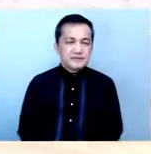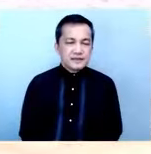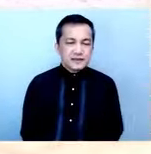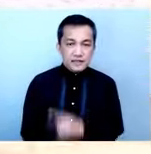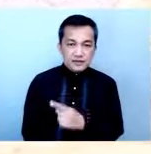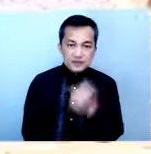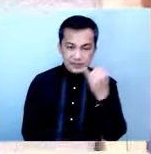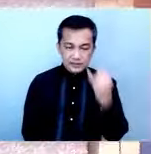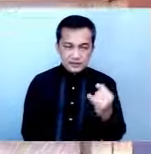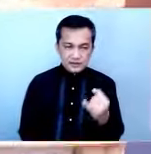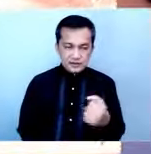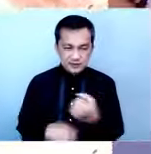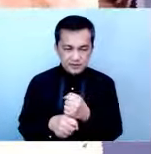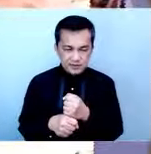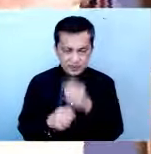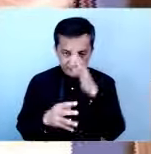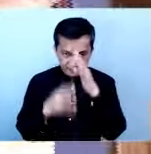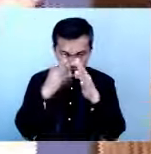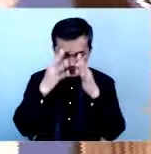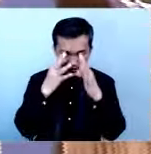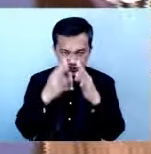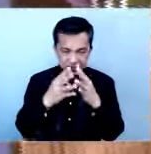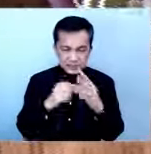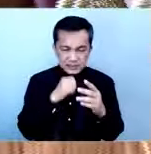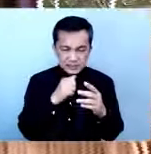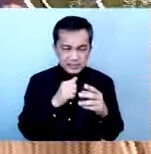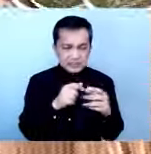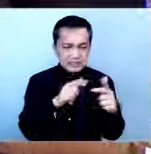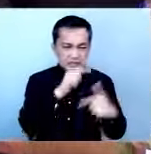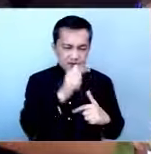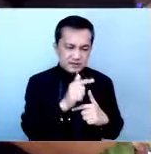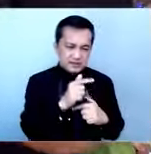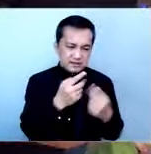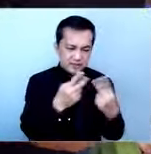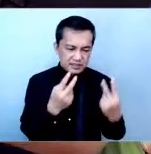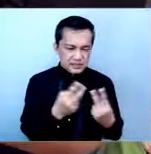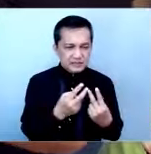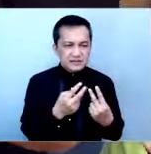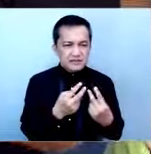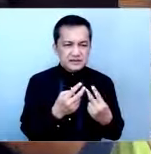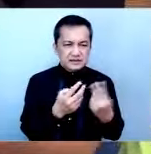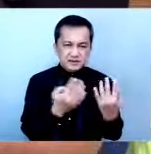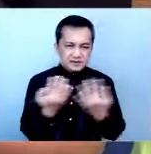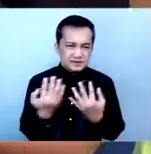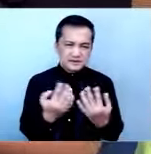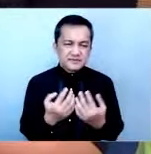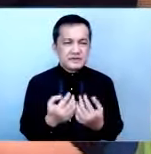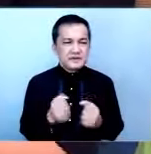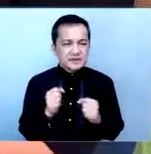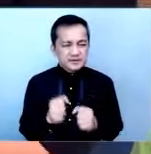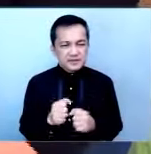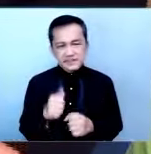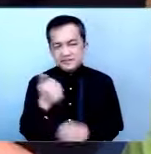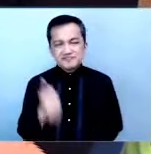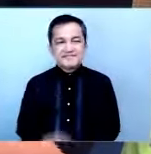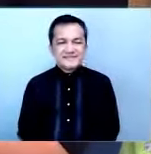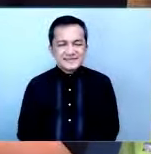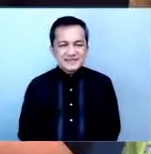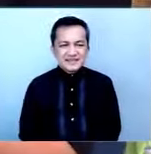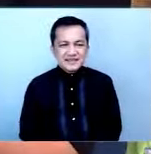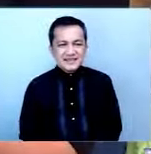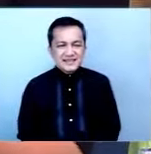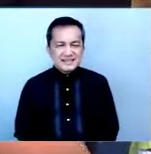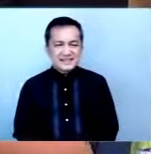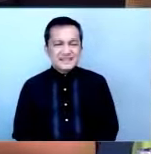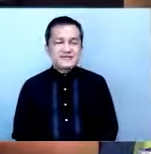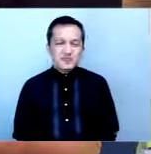namin. Tapos we make it creative. Then, hindi siya restricted to Valentine's Day, pwedeng birthday. Pwedeng Chinese New Year. Yes, Chinese New Year. Basket po, pwede